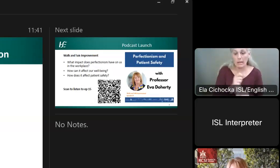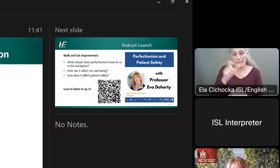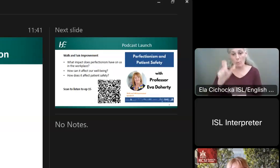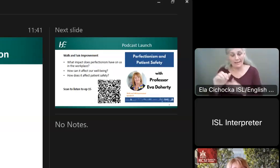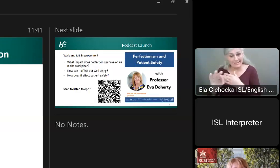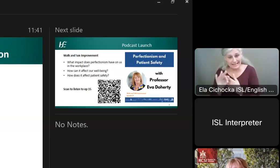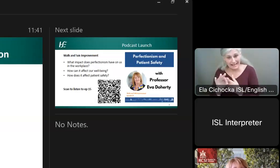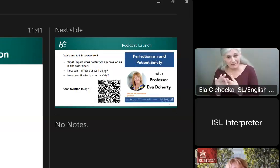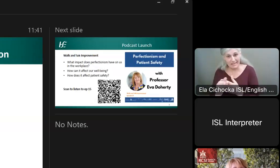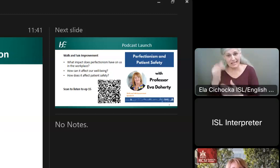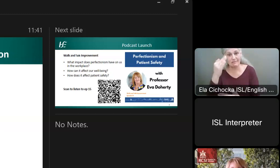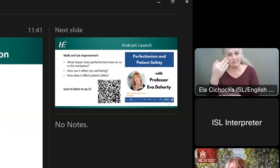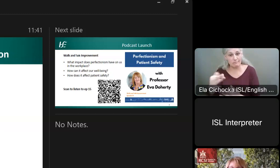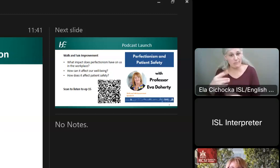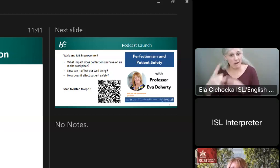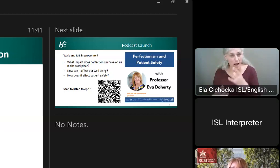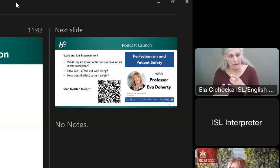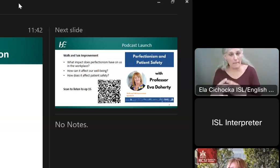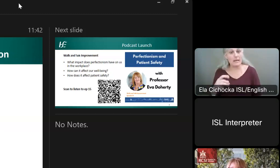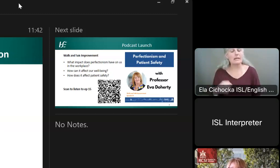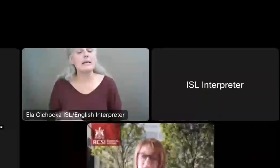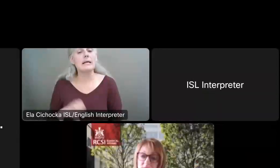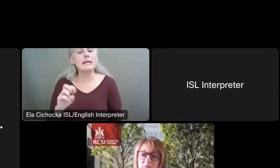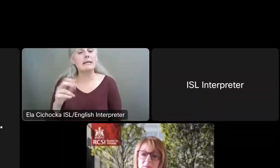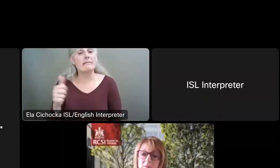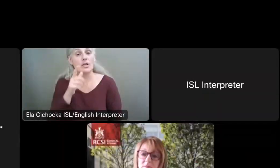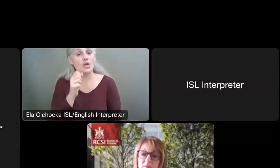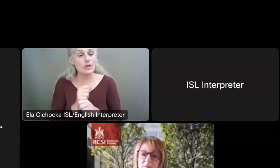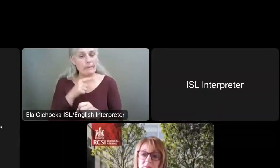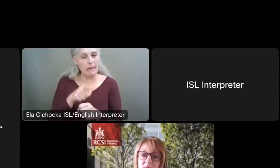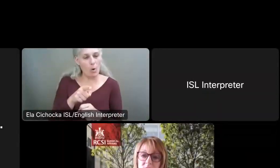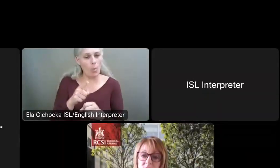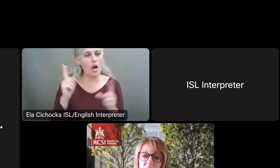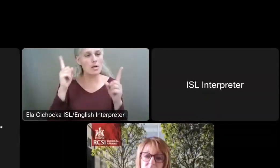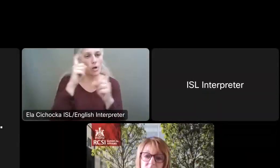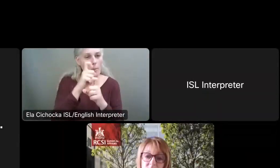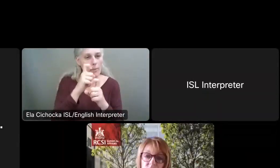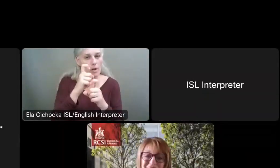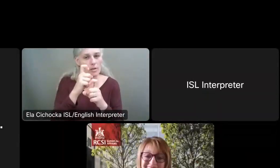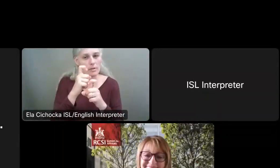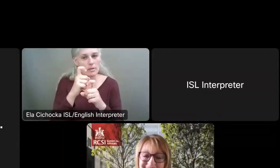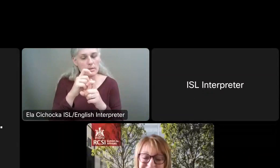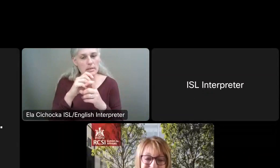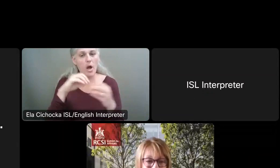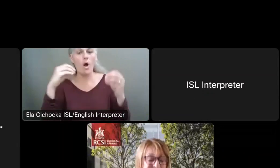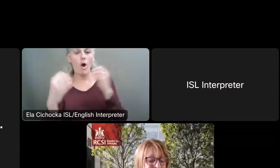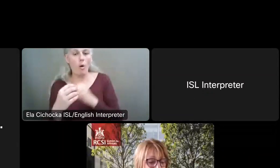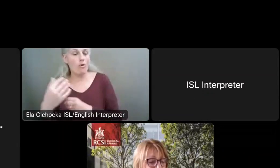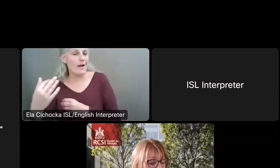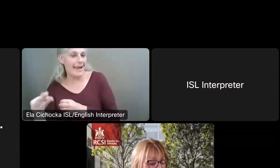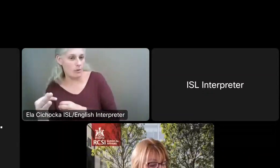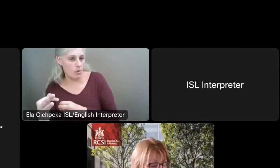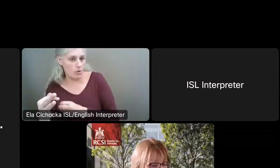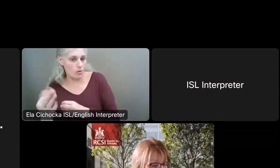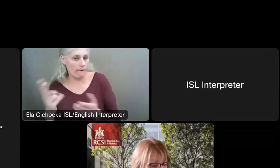occurred. Eva, we were interested in the piece you said around complications versus error. What is the literature showing